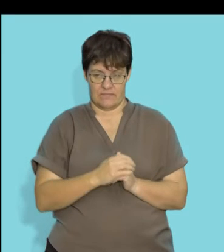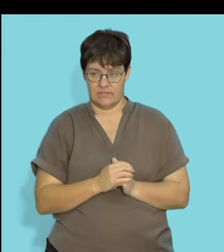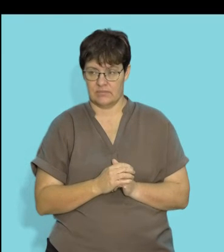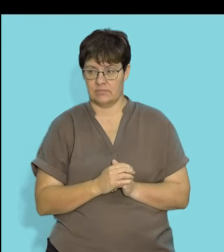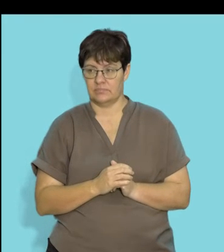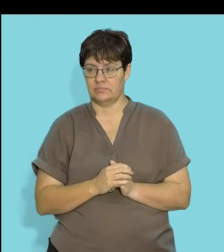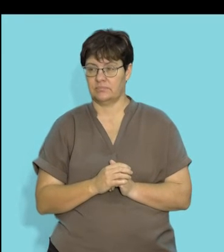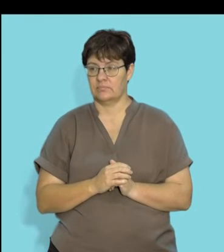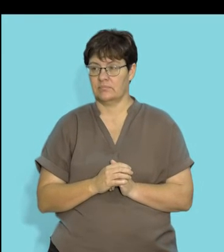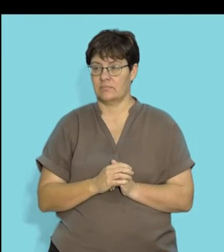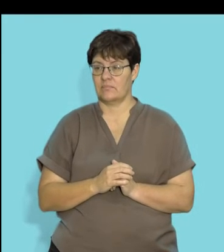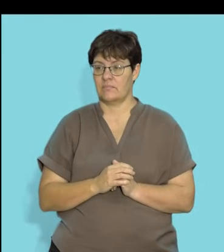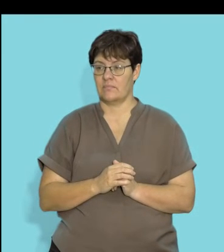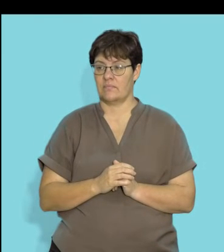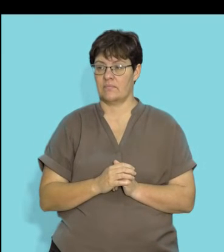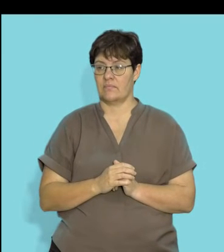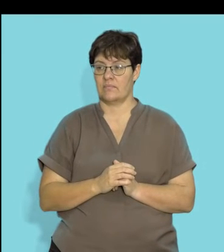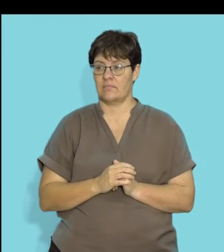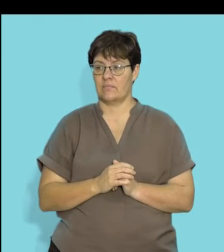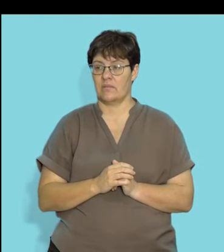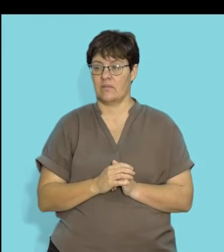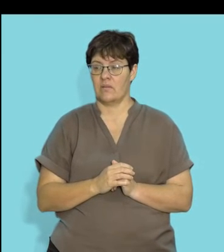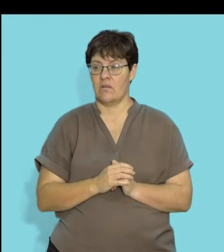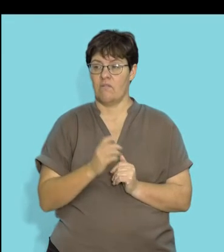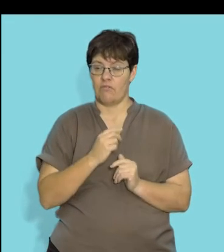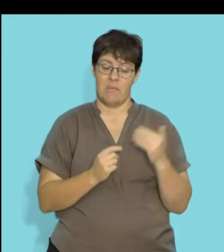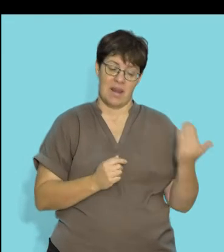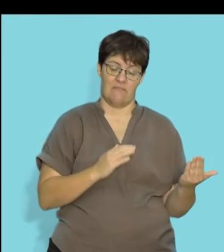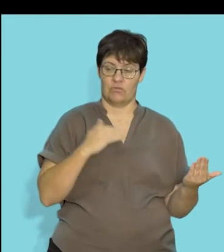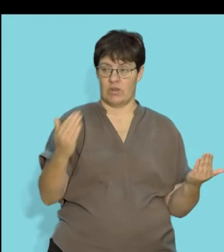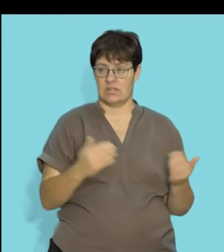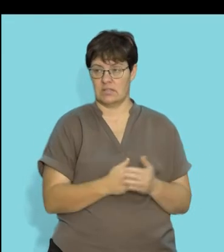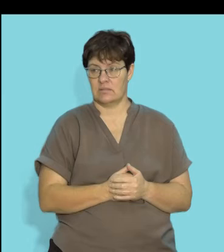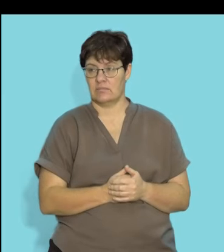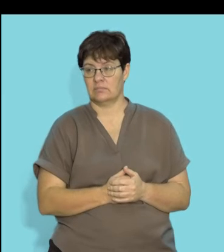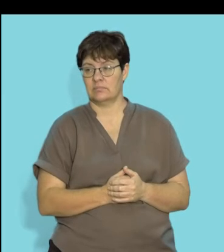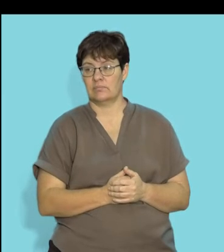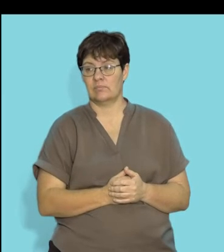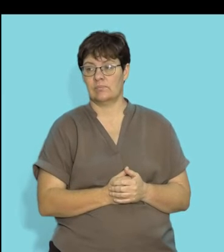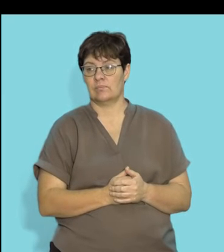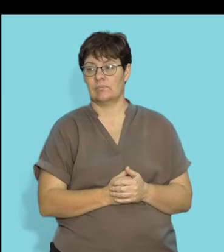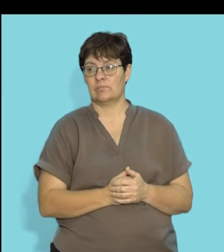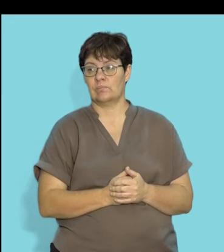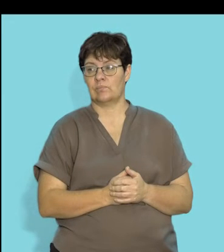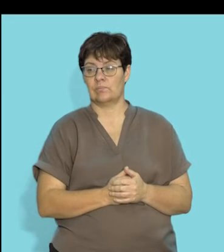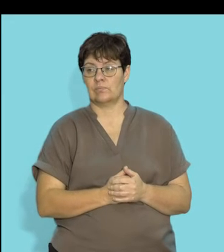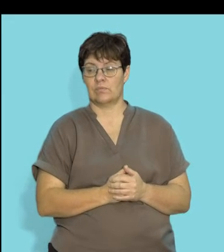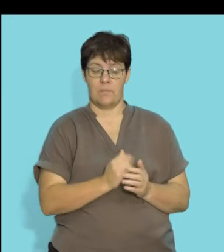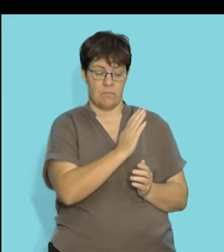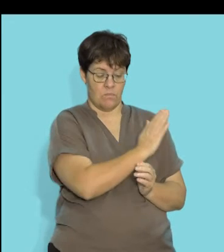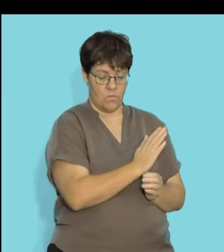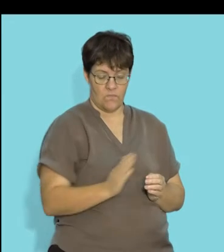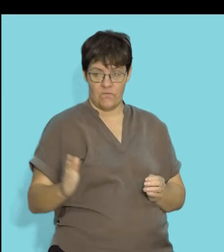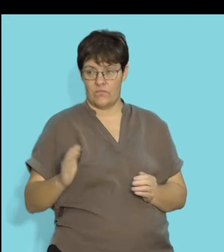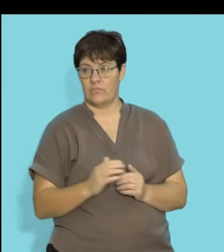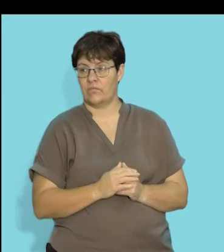increases. In simple terms, guys, as you are moving from left to right with the x, right? If you are